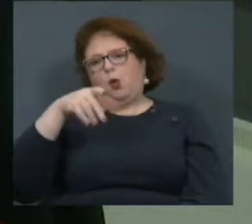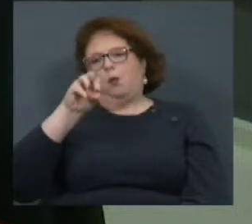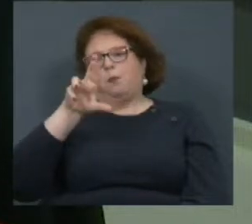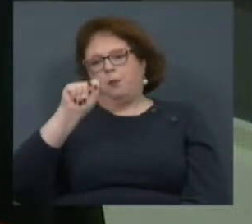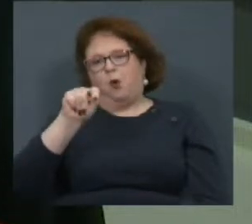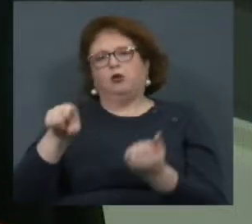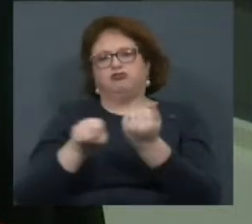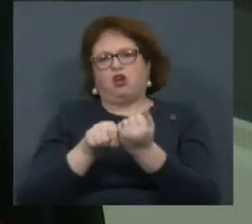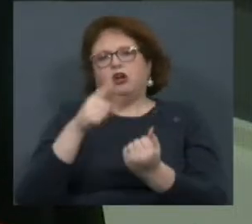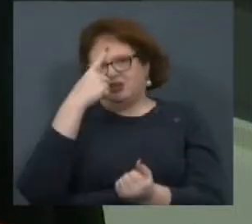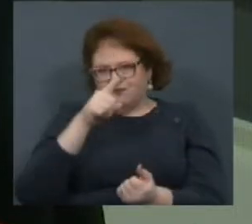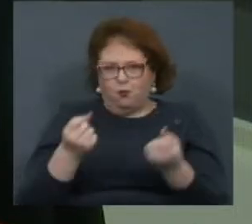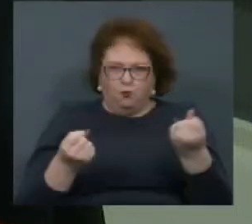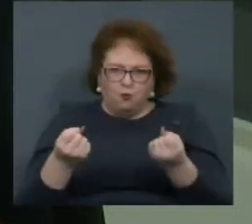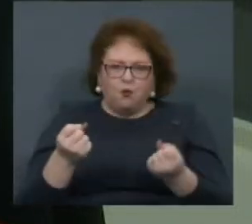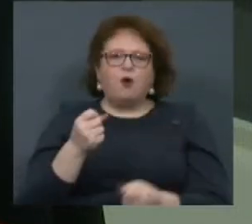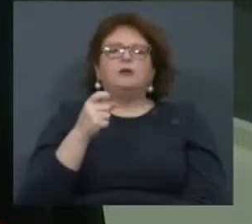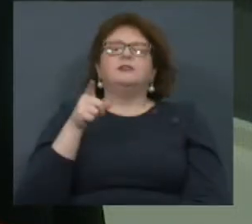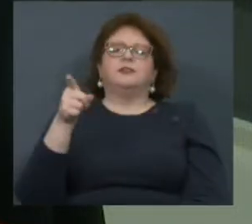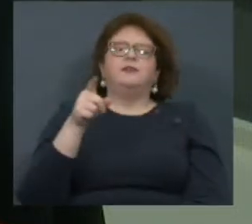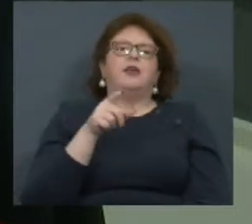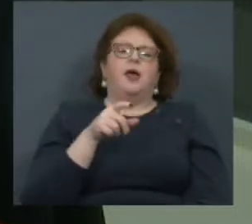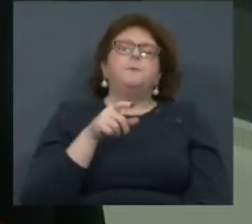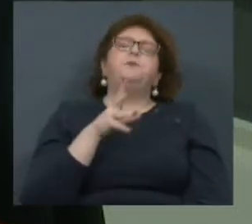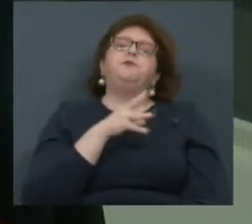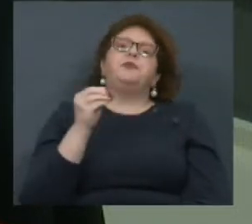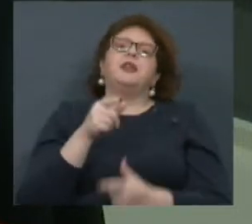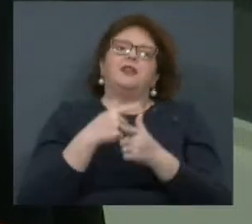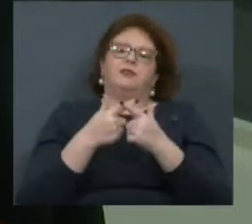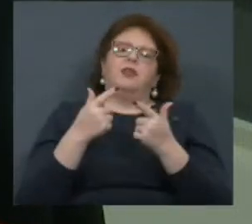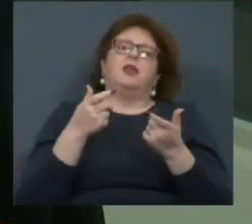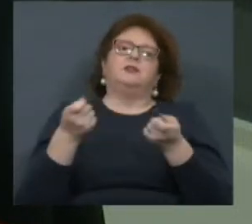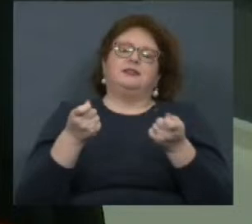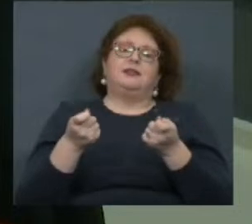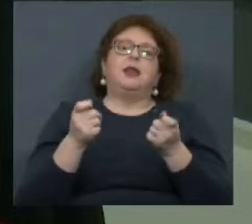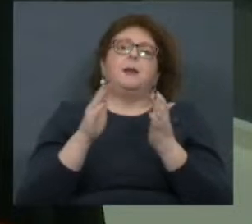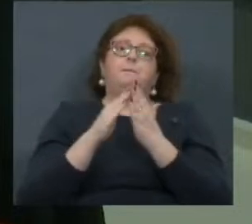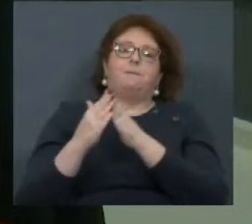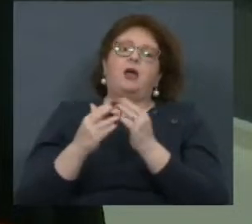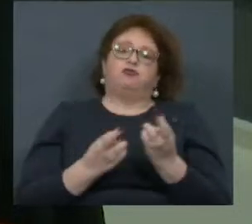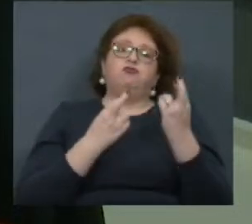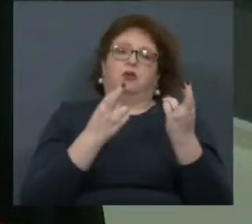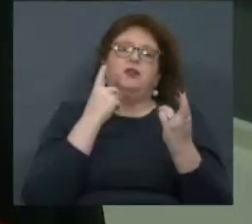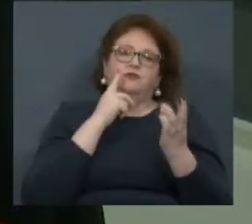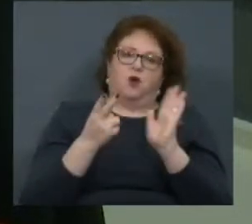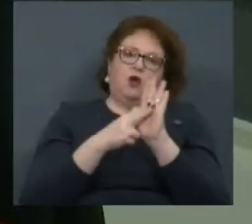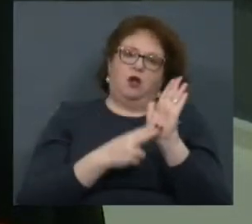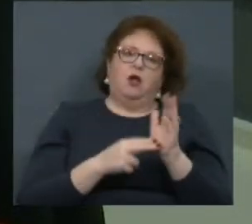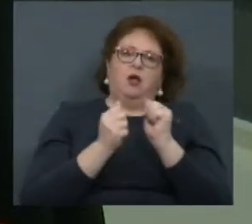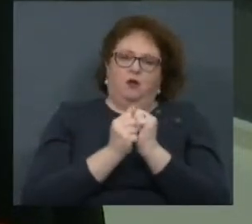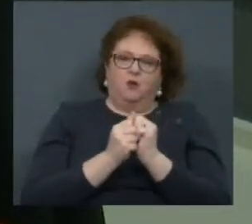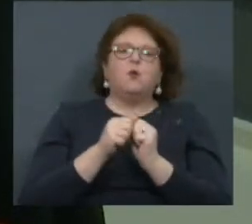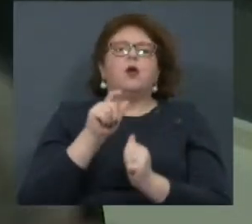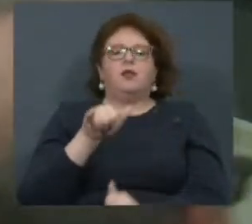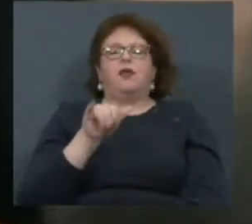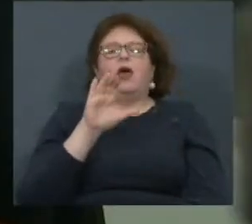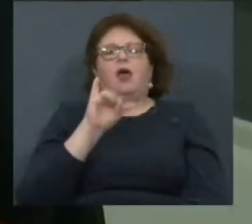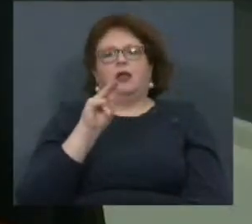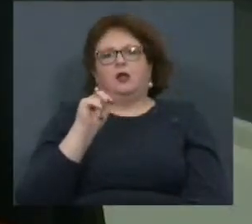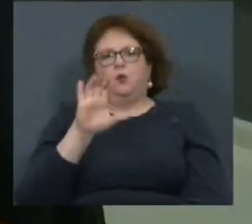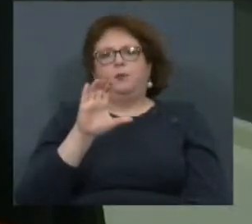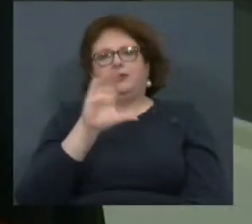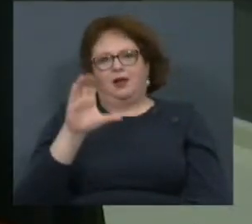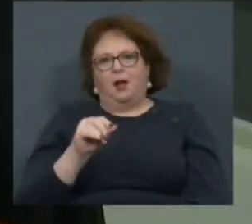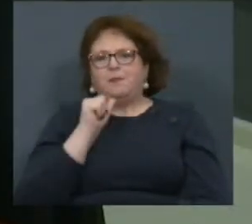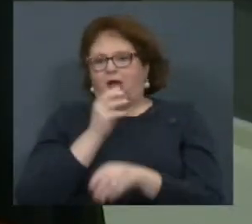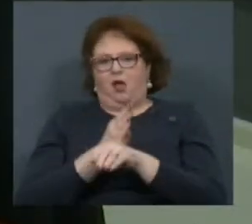Department and for other purposes. A resolution to authorize the city manager to enter into a contract with Whitting Systems Incorporated in an amount not to